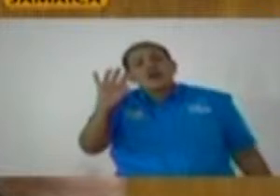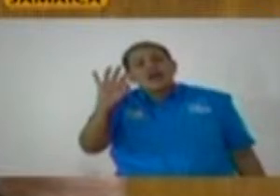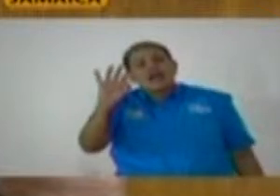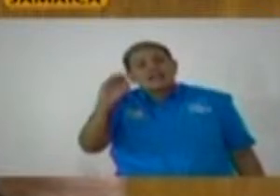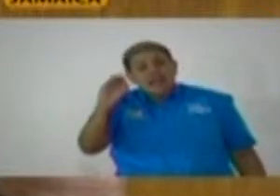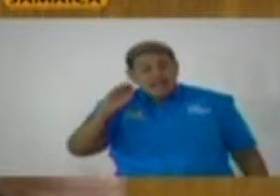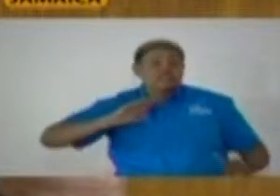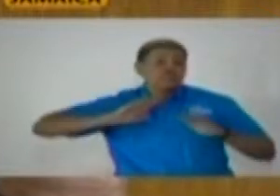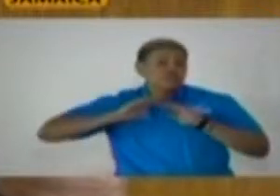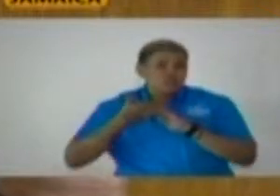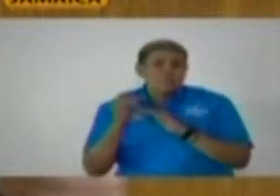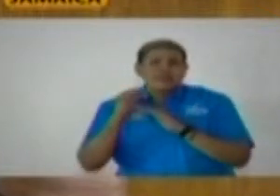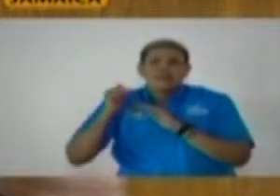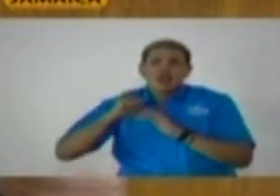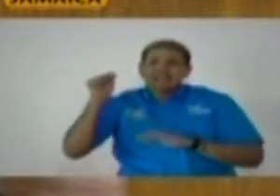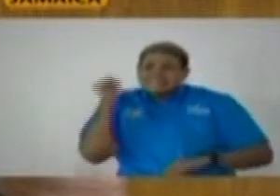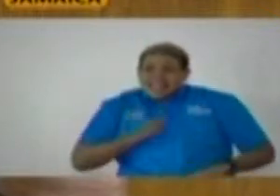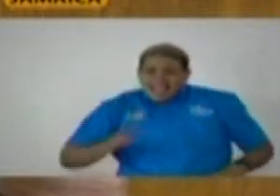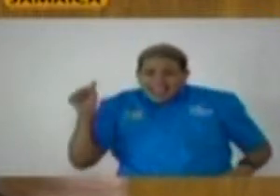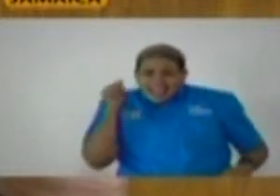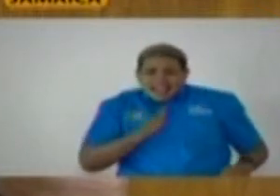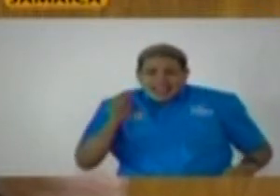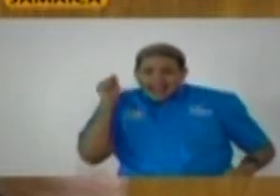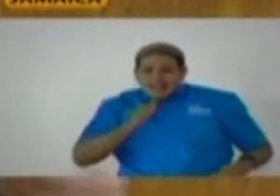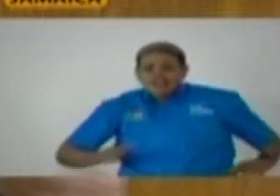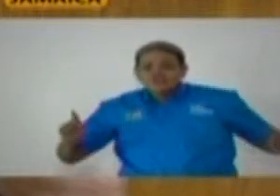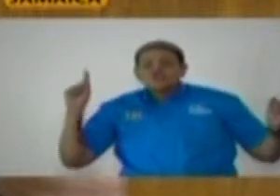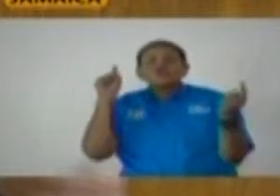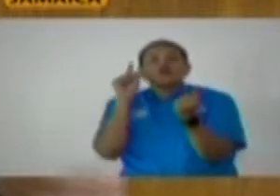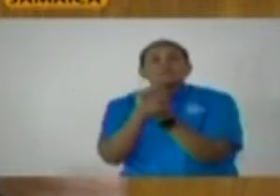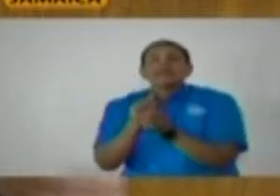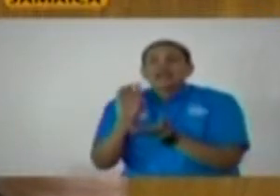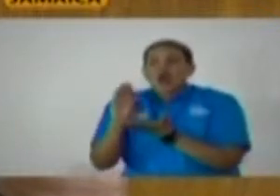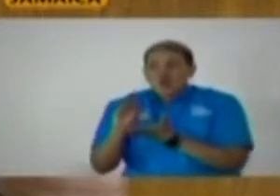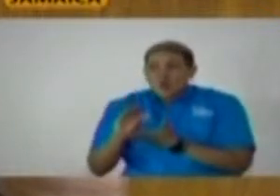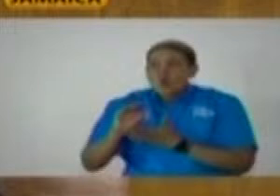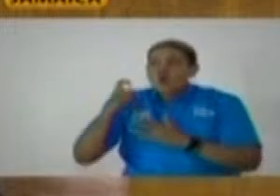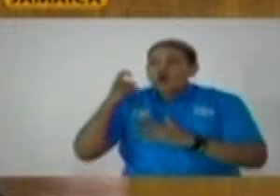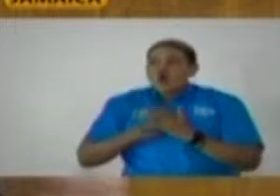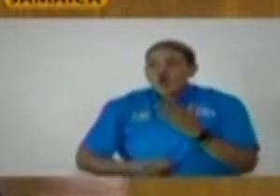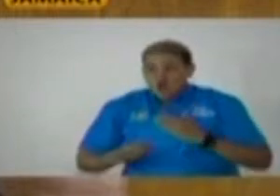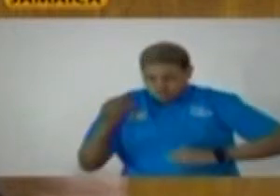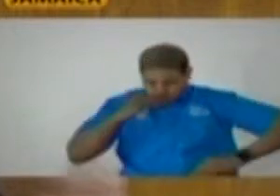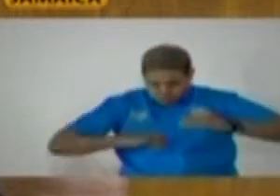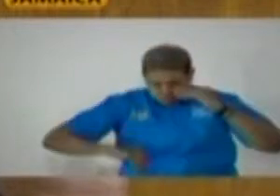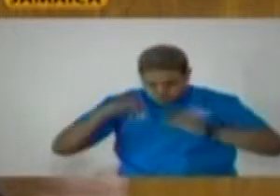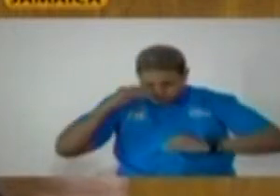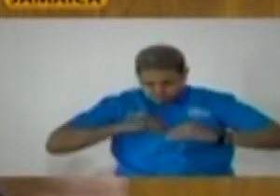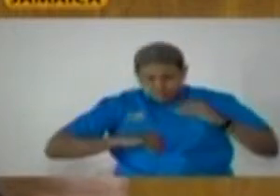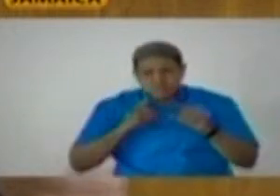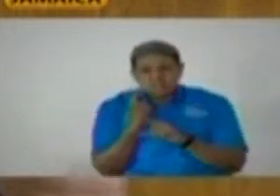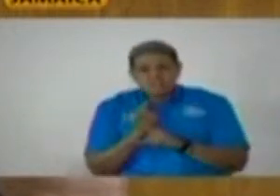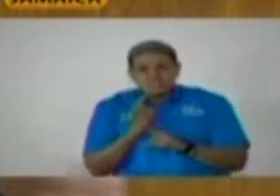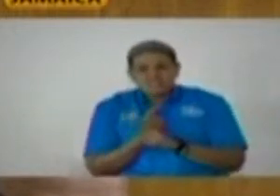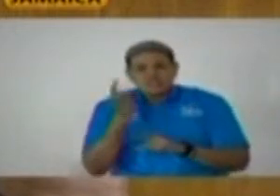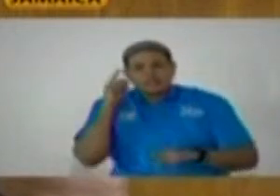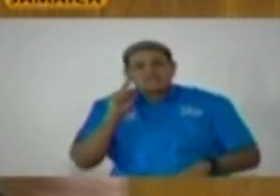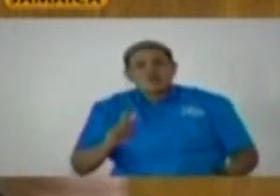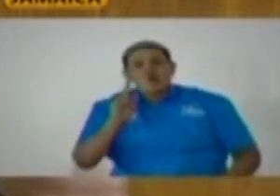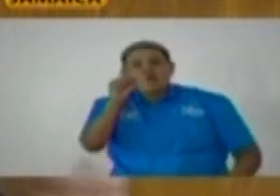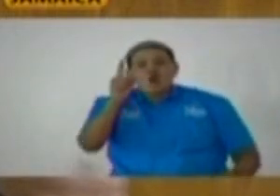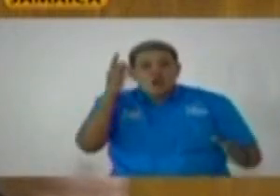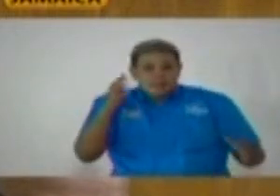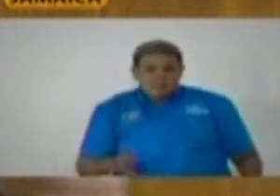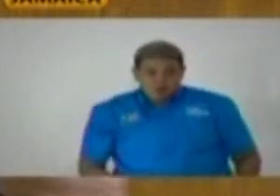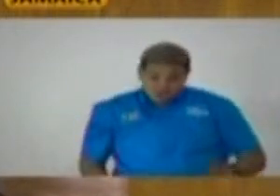490 Jamaican dollars a day to meet a low-cost, nutritionally balanced diet for a single